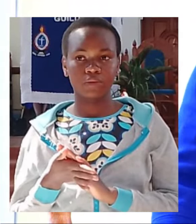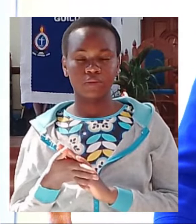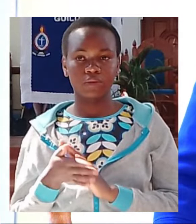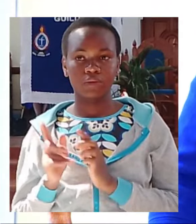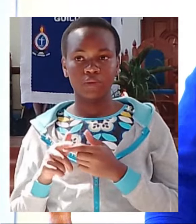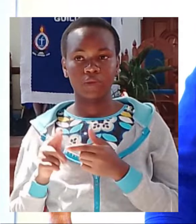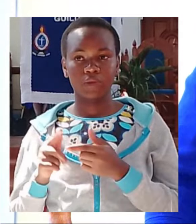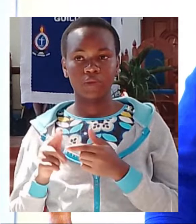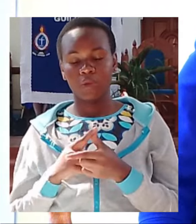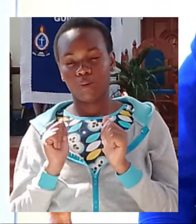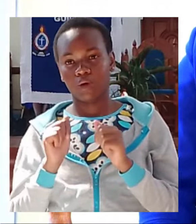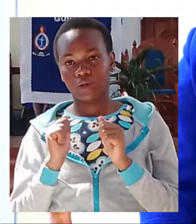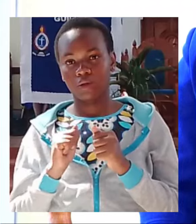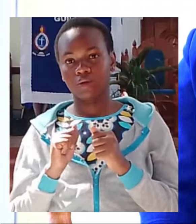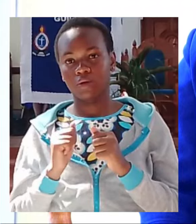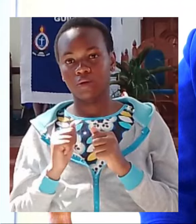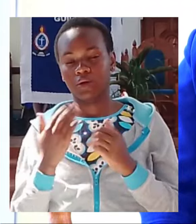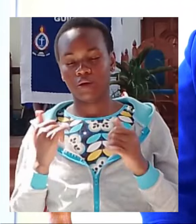What is your priority in this life?